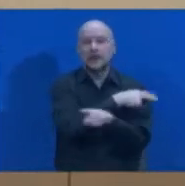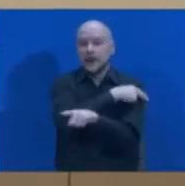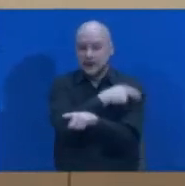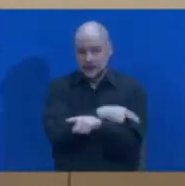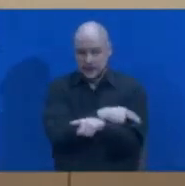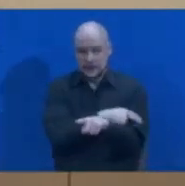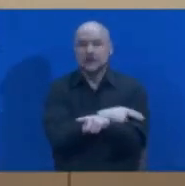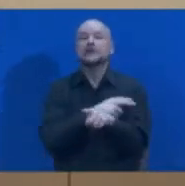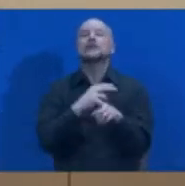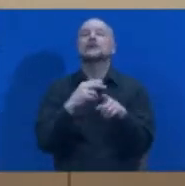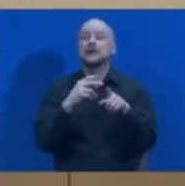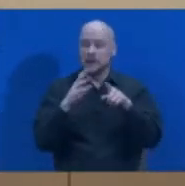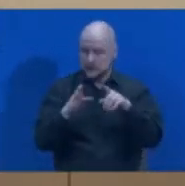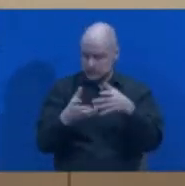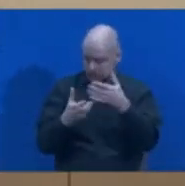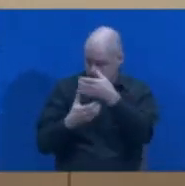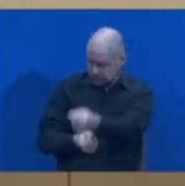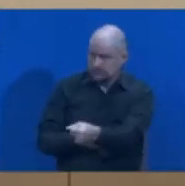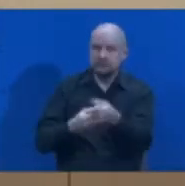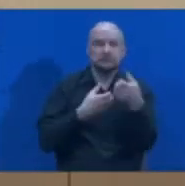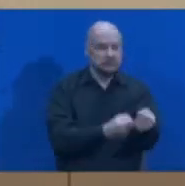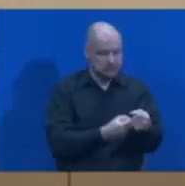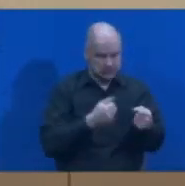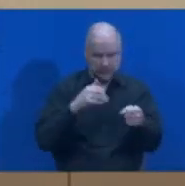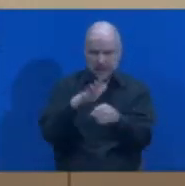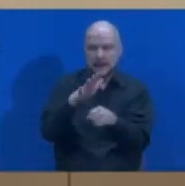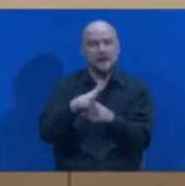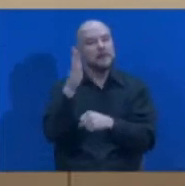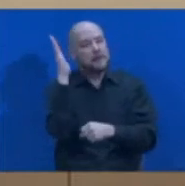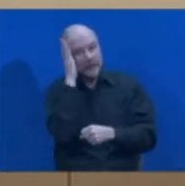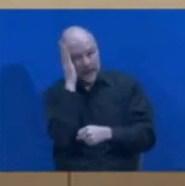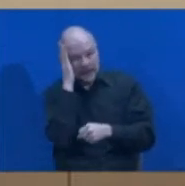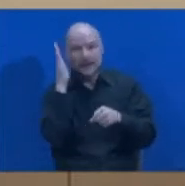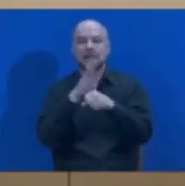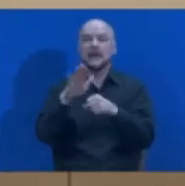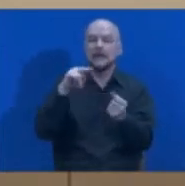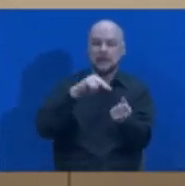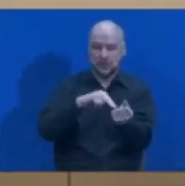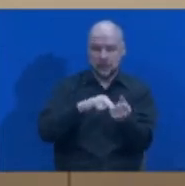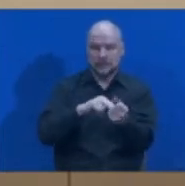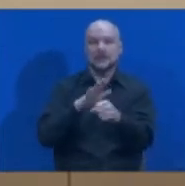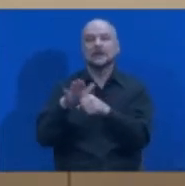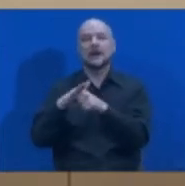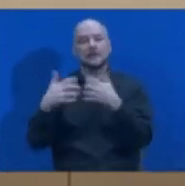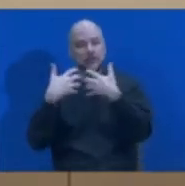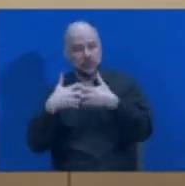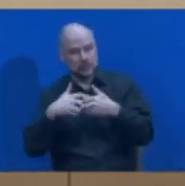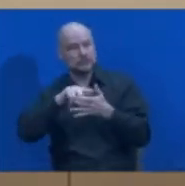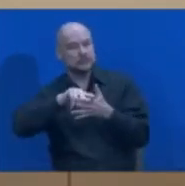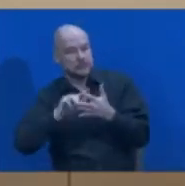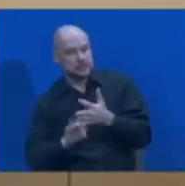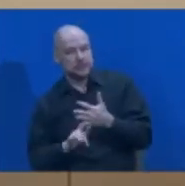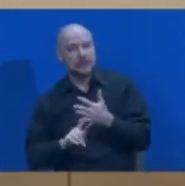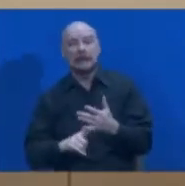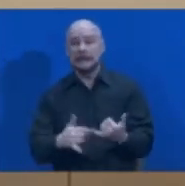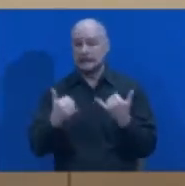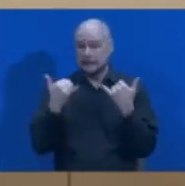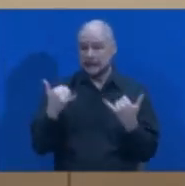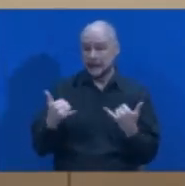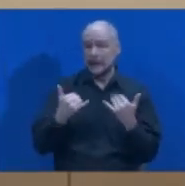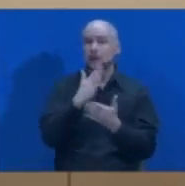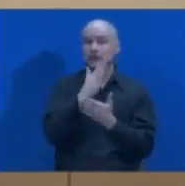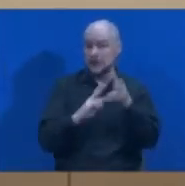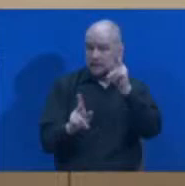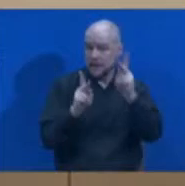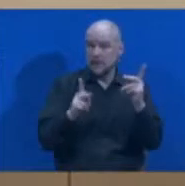up for more elective surgeries, and so we are seeing some of that capacity being taken up